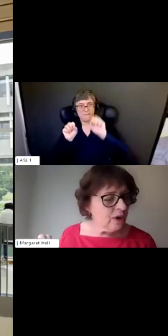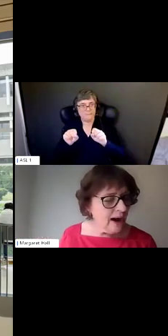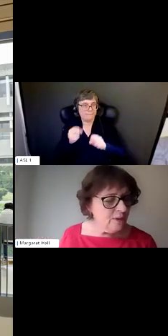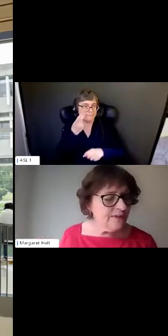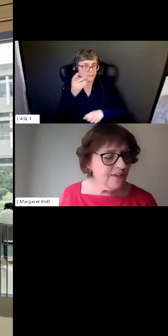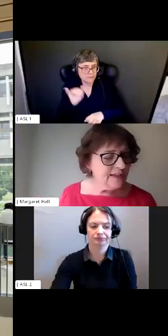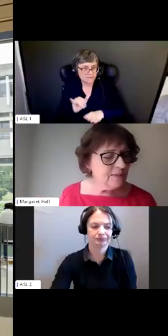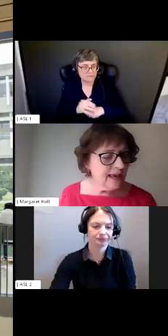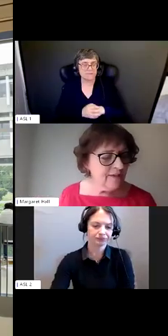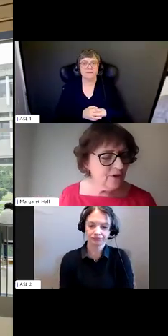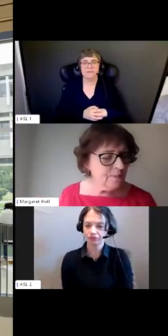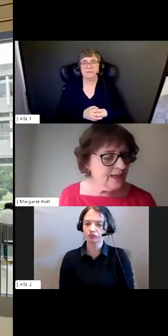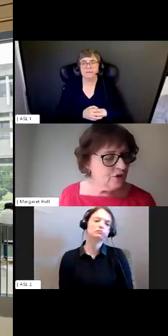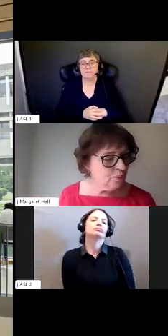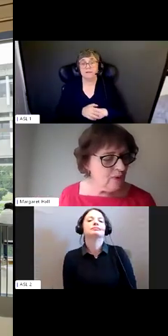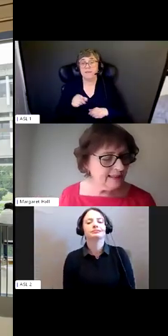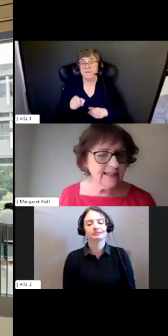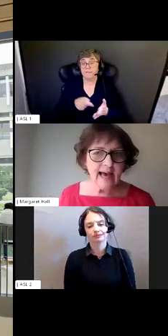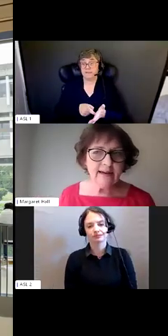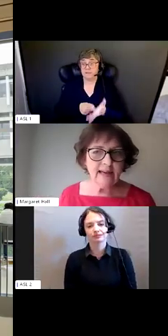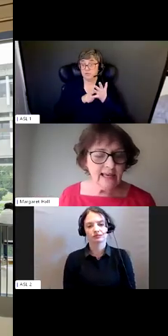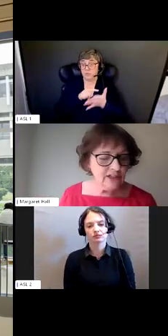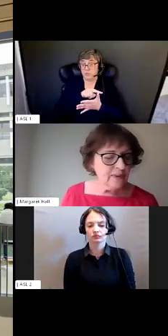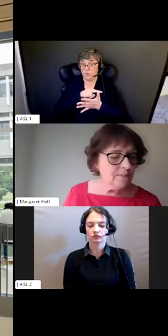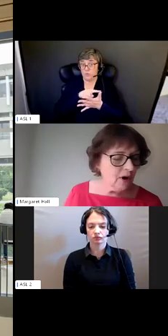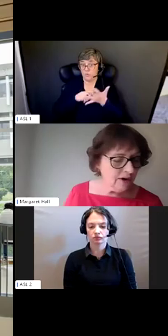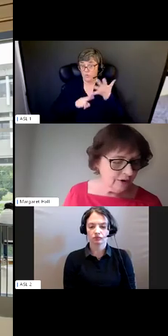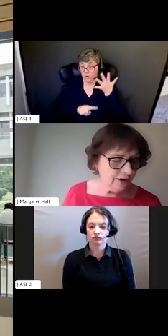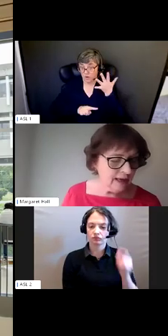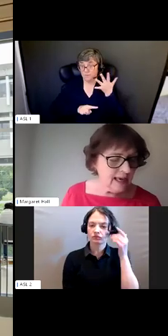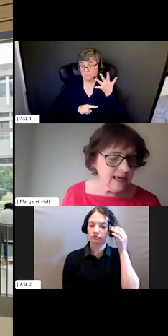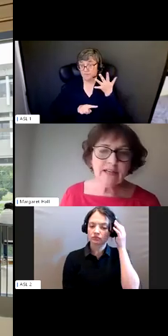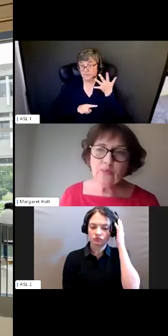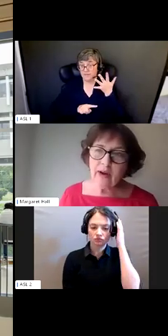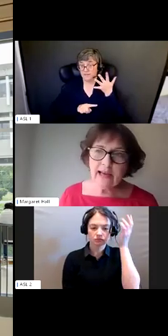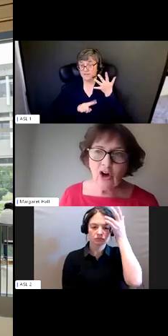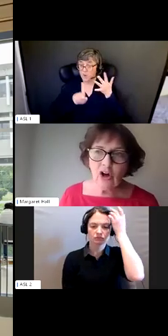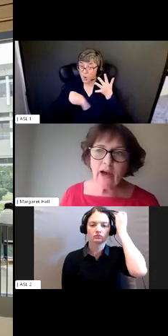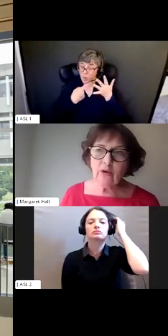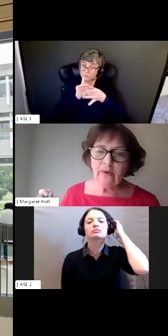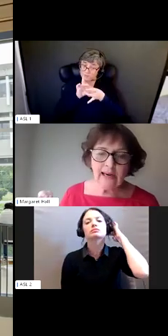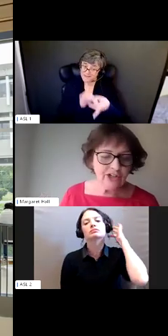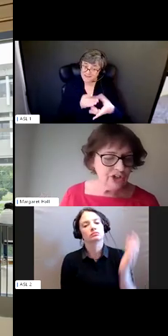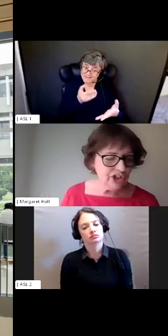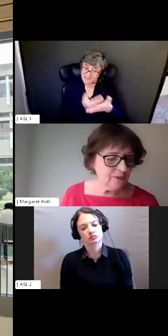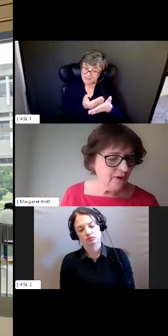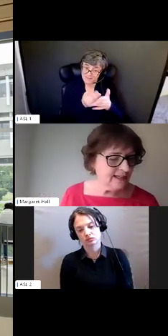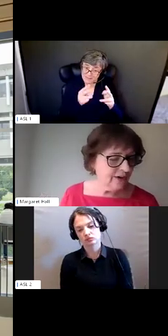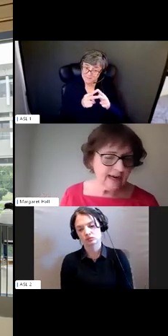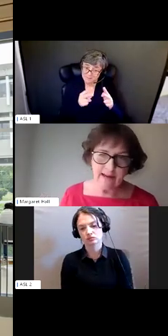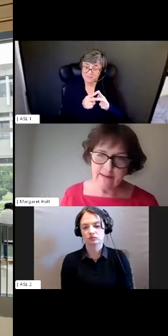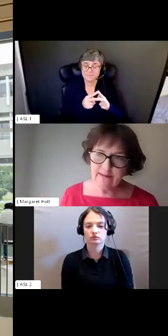Now, the requirement that this behavior be directed at an intimate partner is what I call a